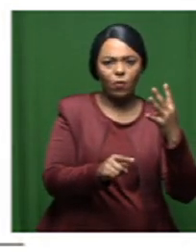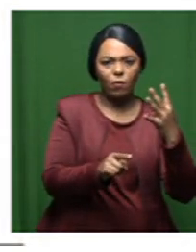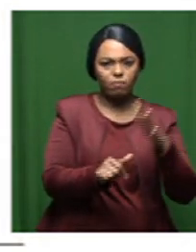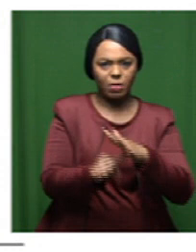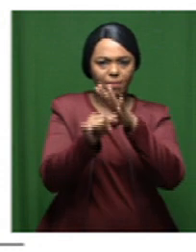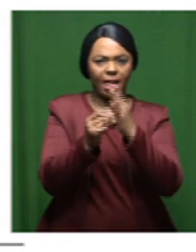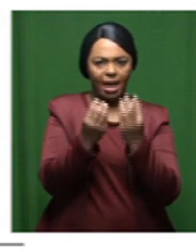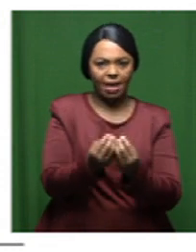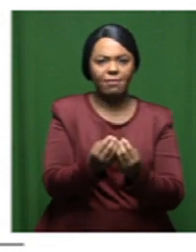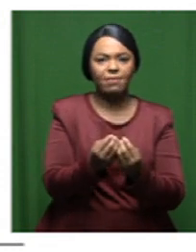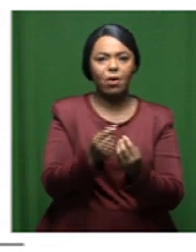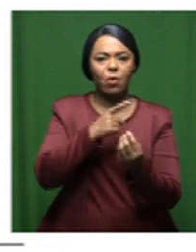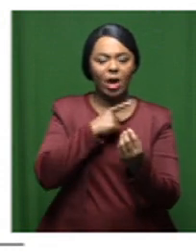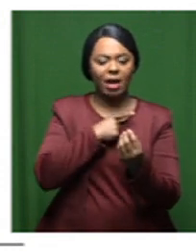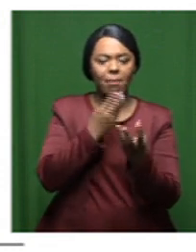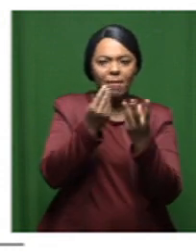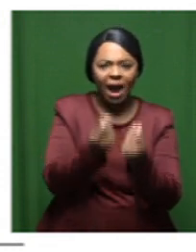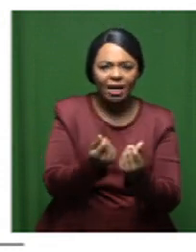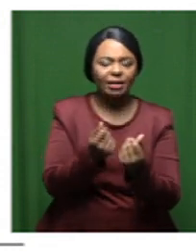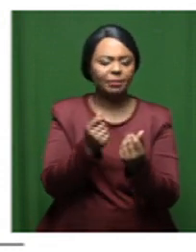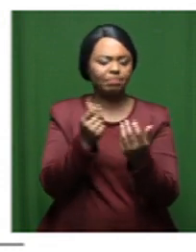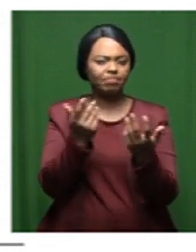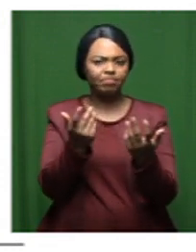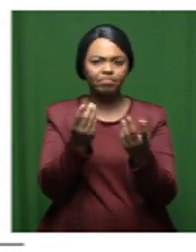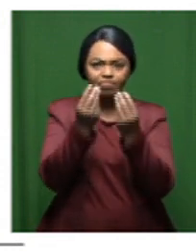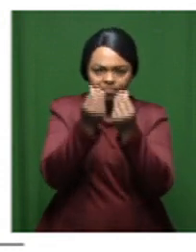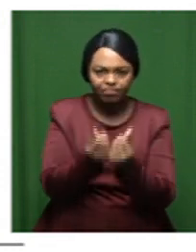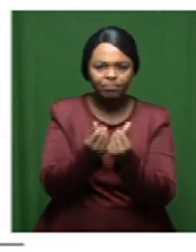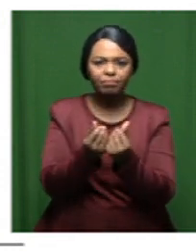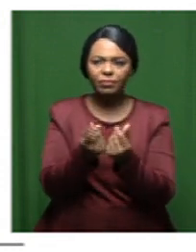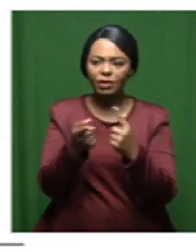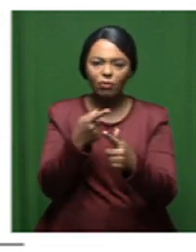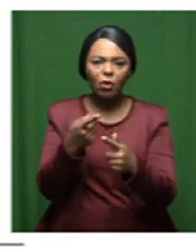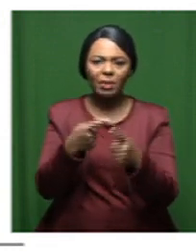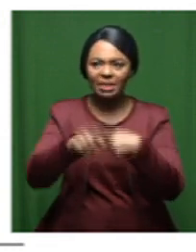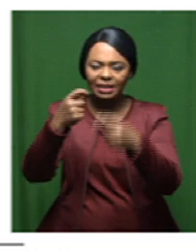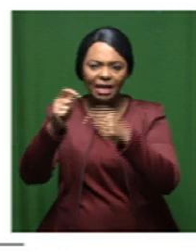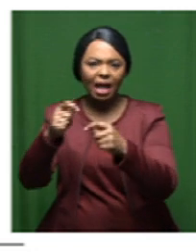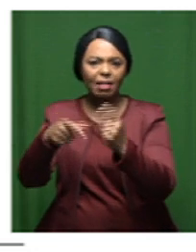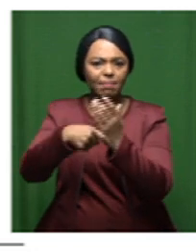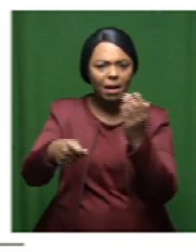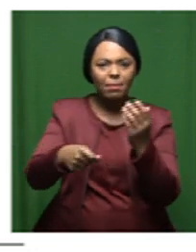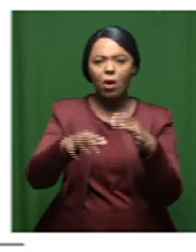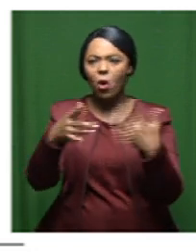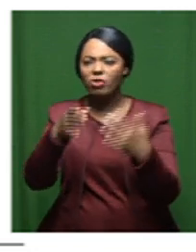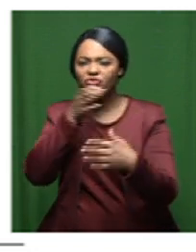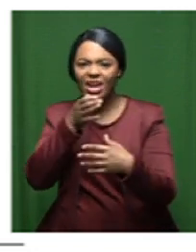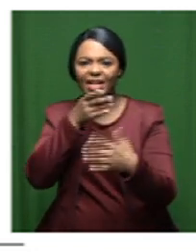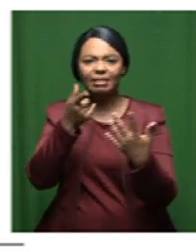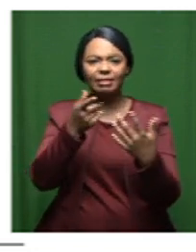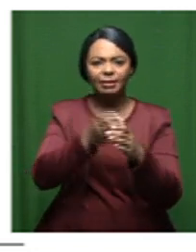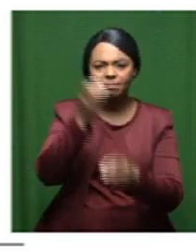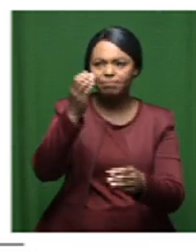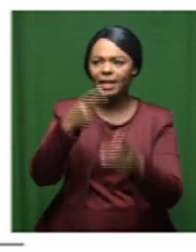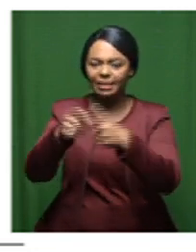including, the fees, the monies that they get from the sales of drinks and the likes. And then